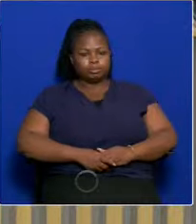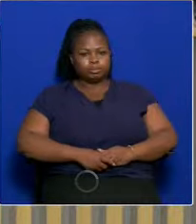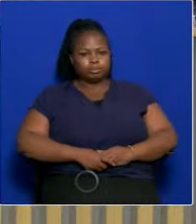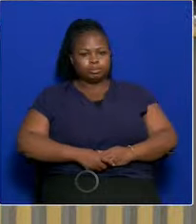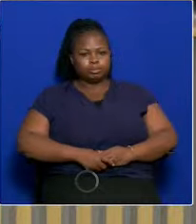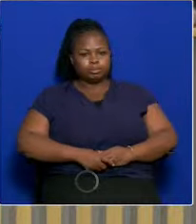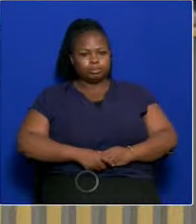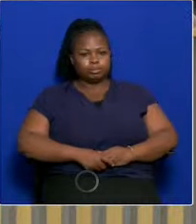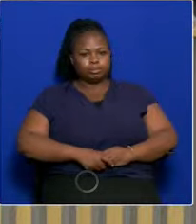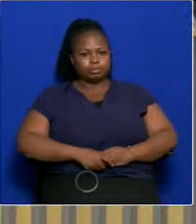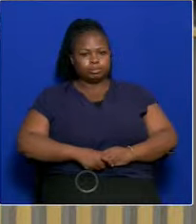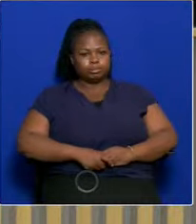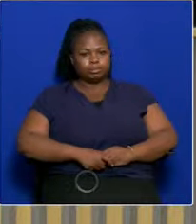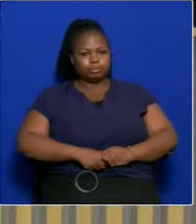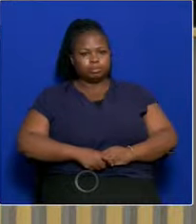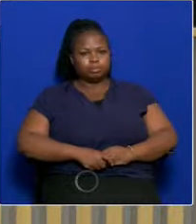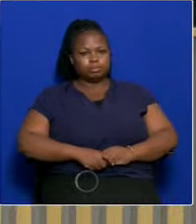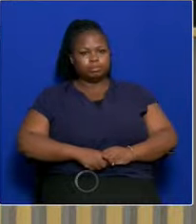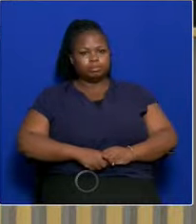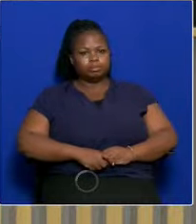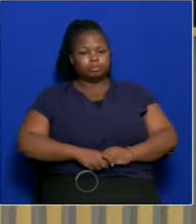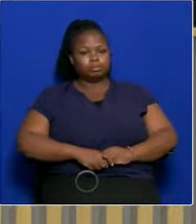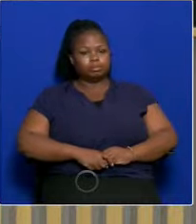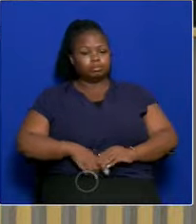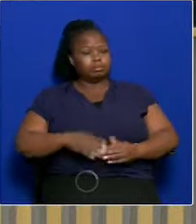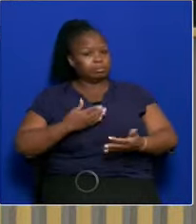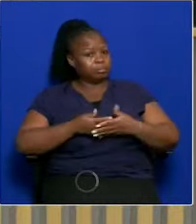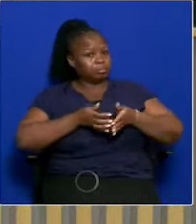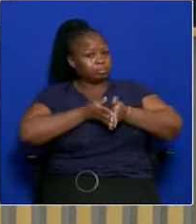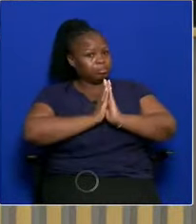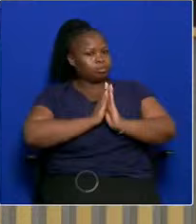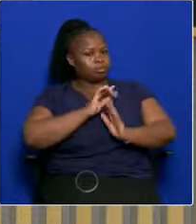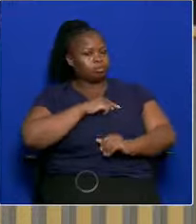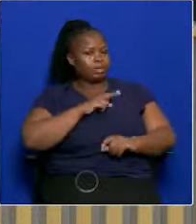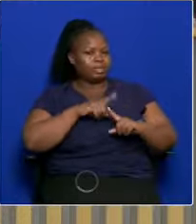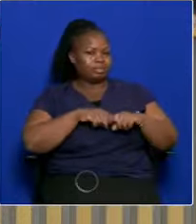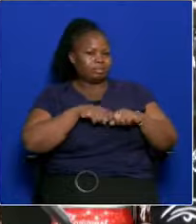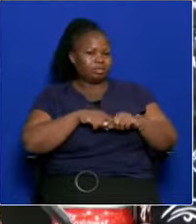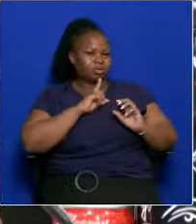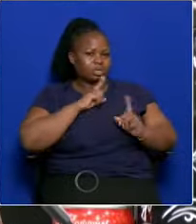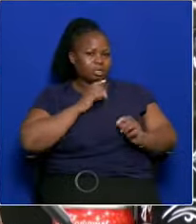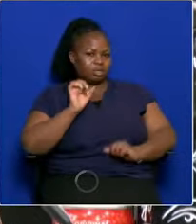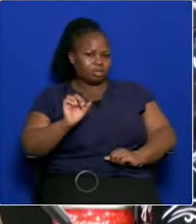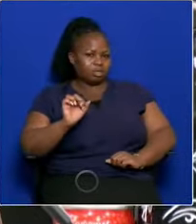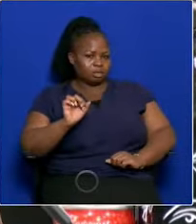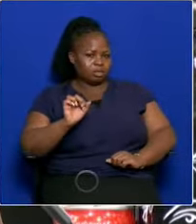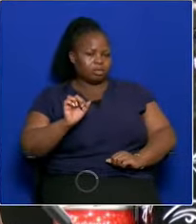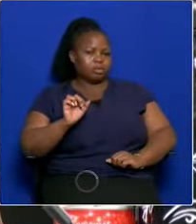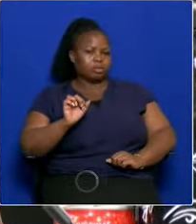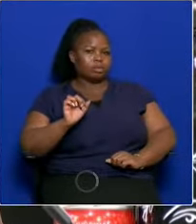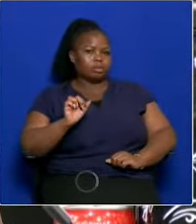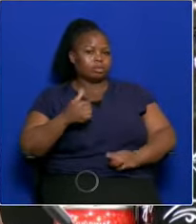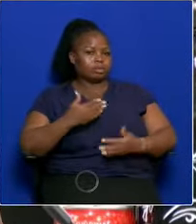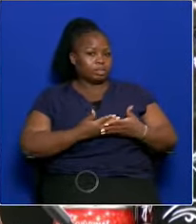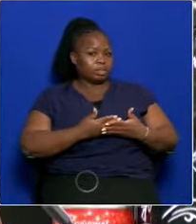General, can I request, because depending on your answer, can I request that you write it